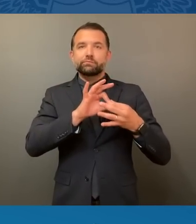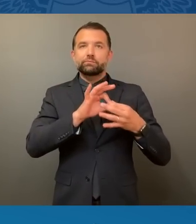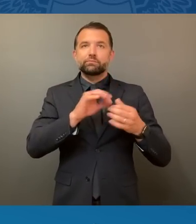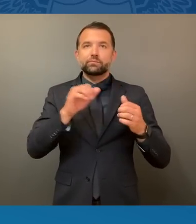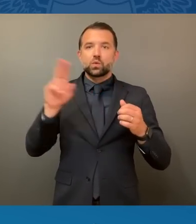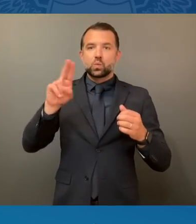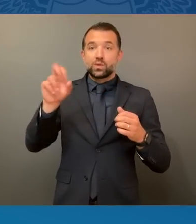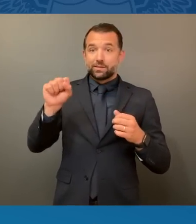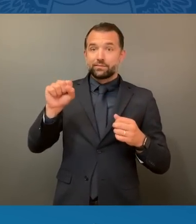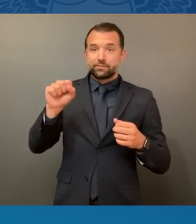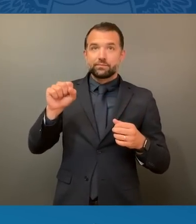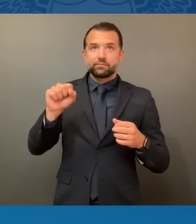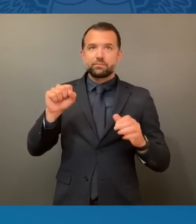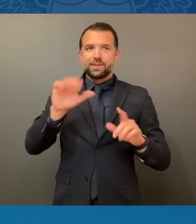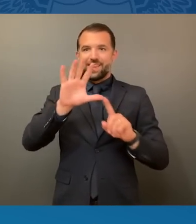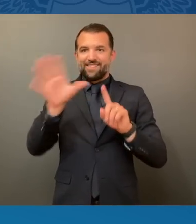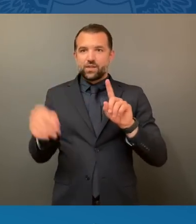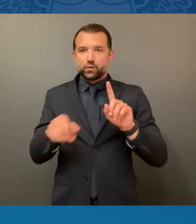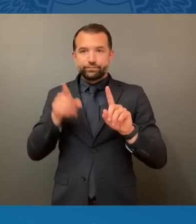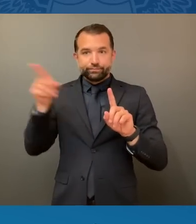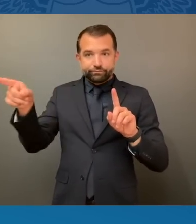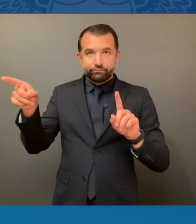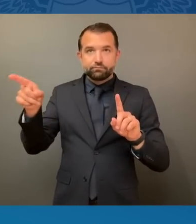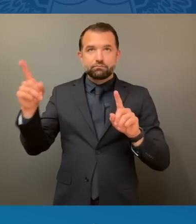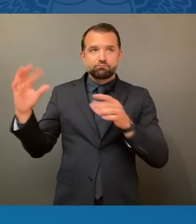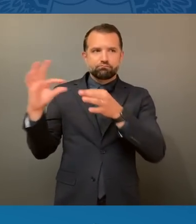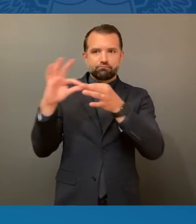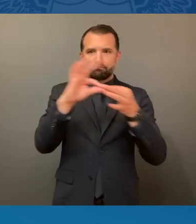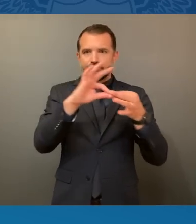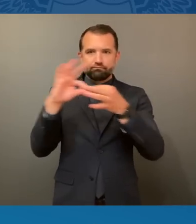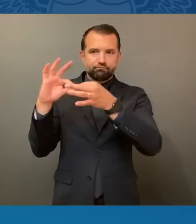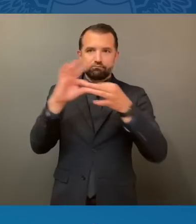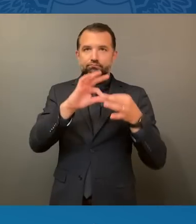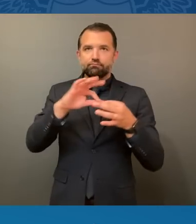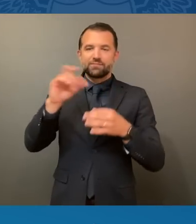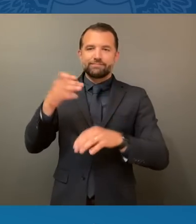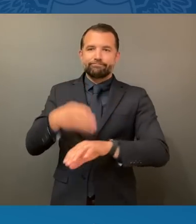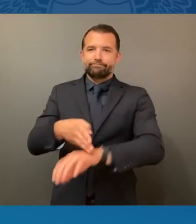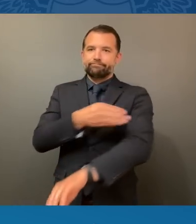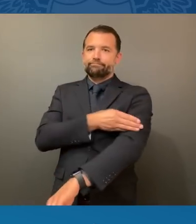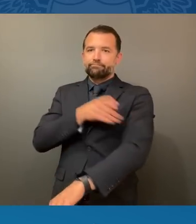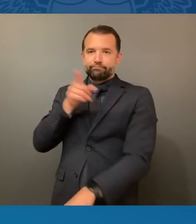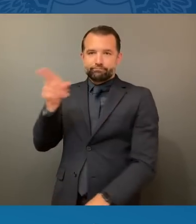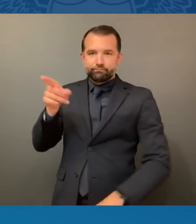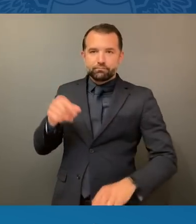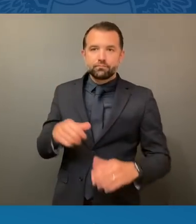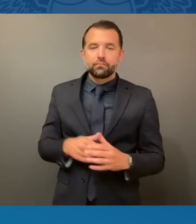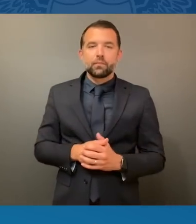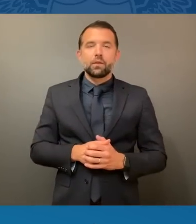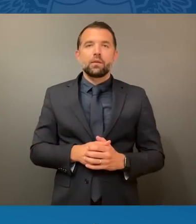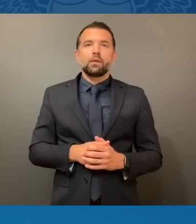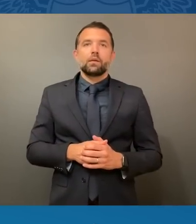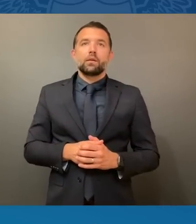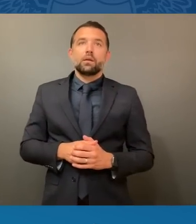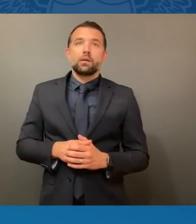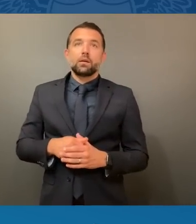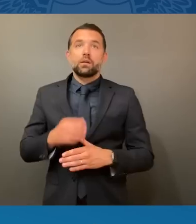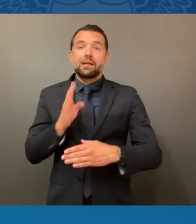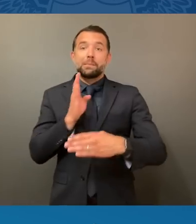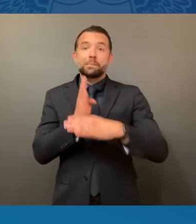Africa. And here's how I think about it. First of all, the median age on the continent of Africa is